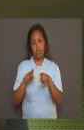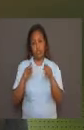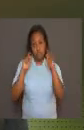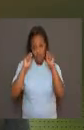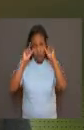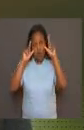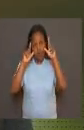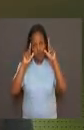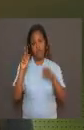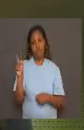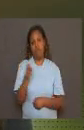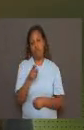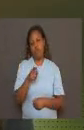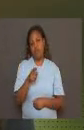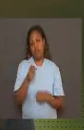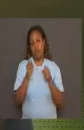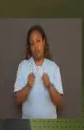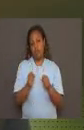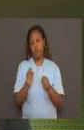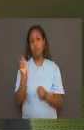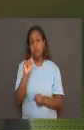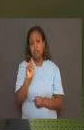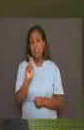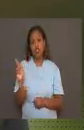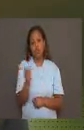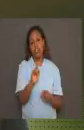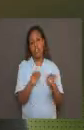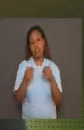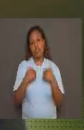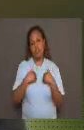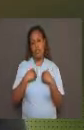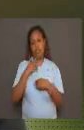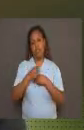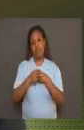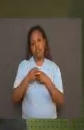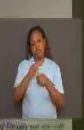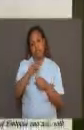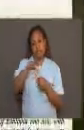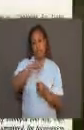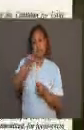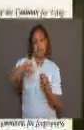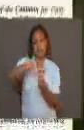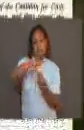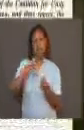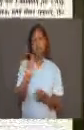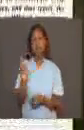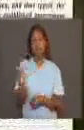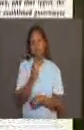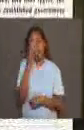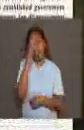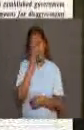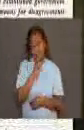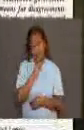aware only of what is happening around them. It